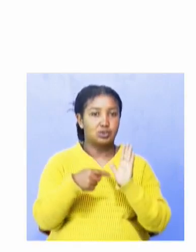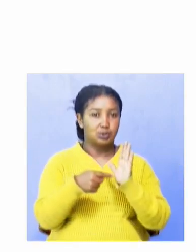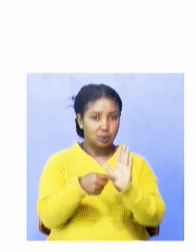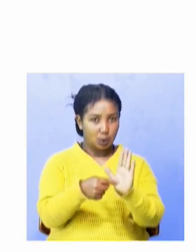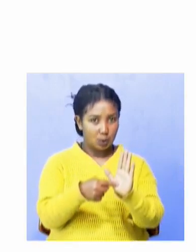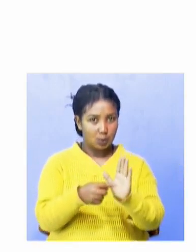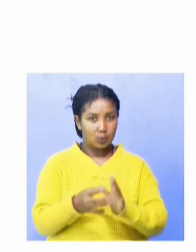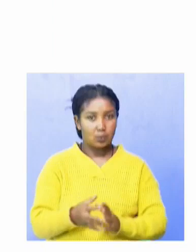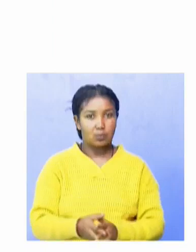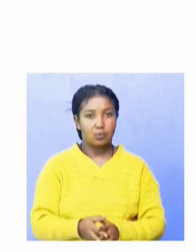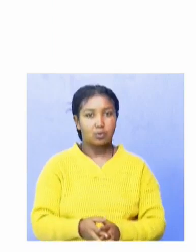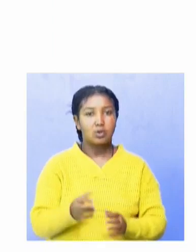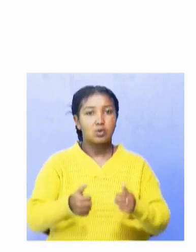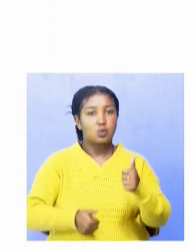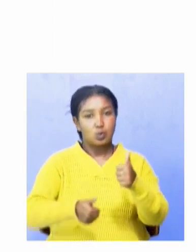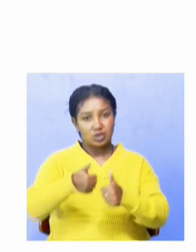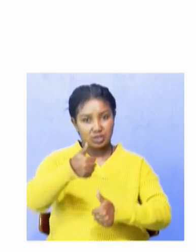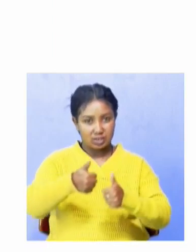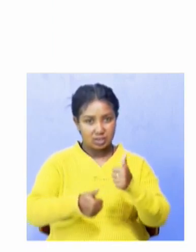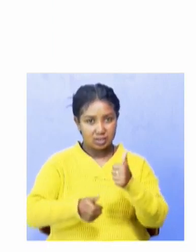action which